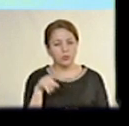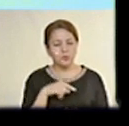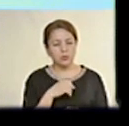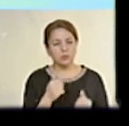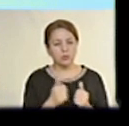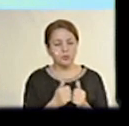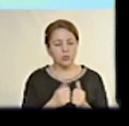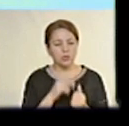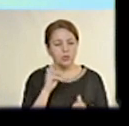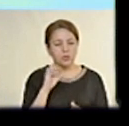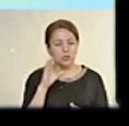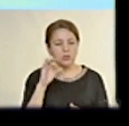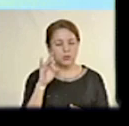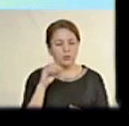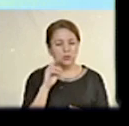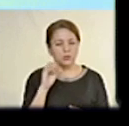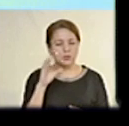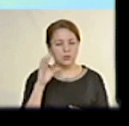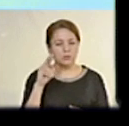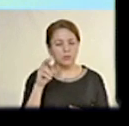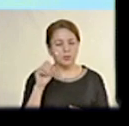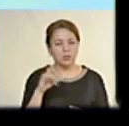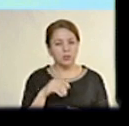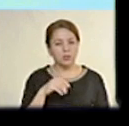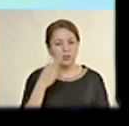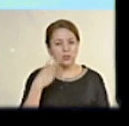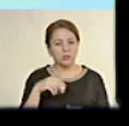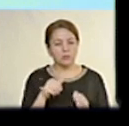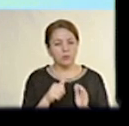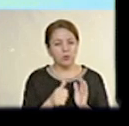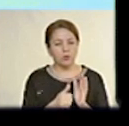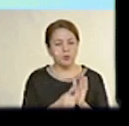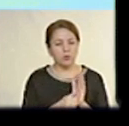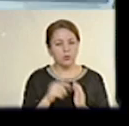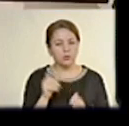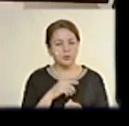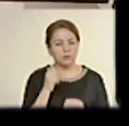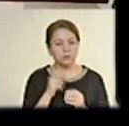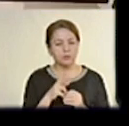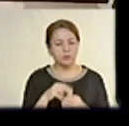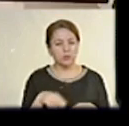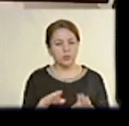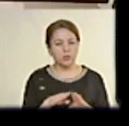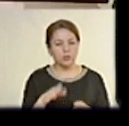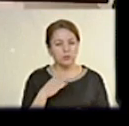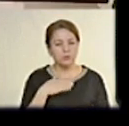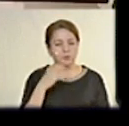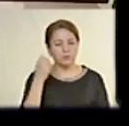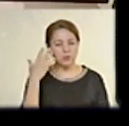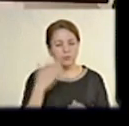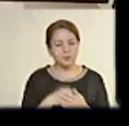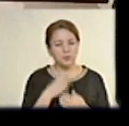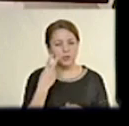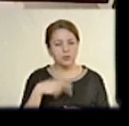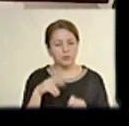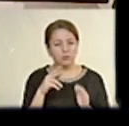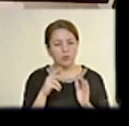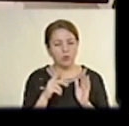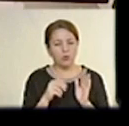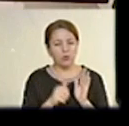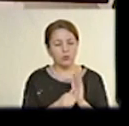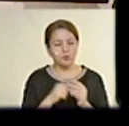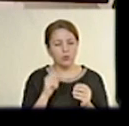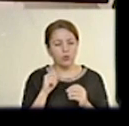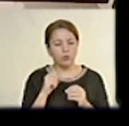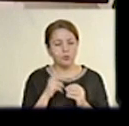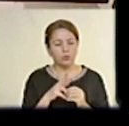yonidagi kasr qismlari esa 26 taqsim 13 ga teng. Biz bilamizki, 26 ni 13 ga bo'lsak